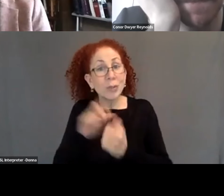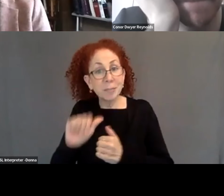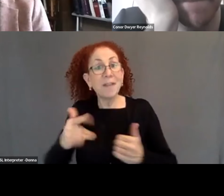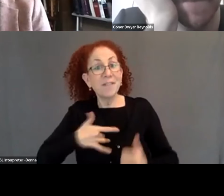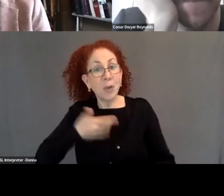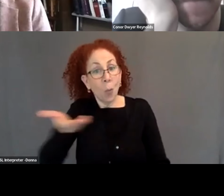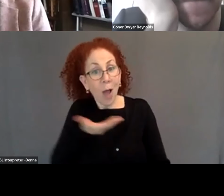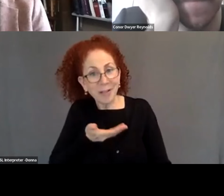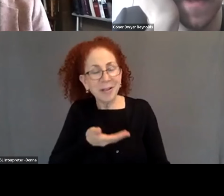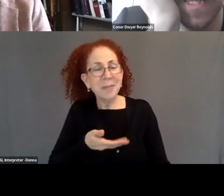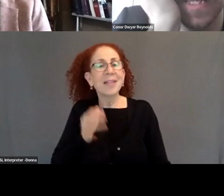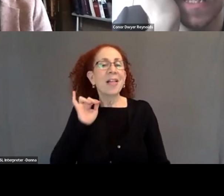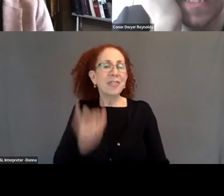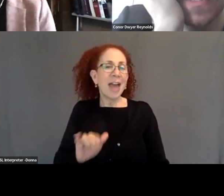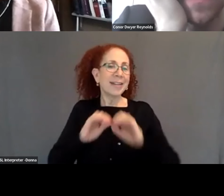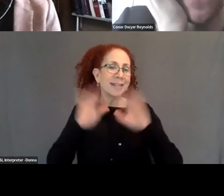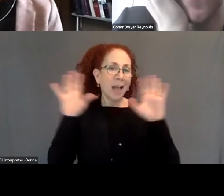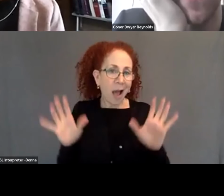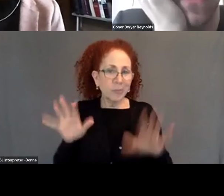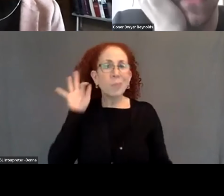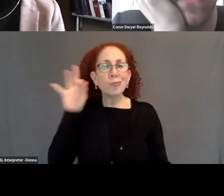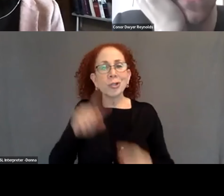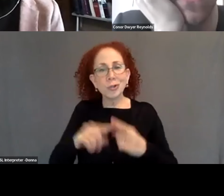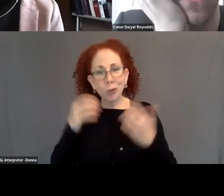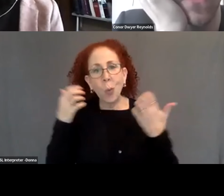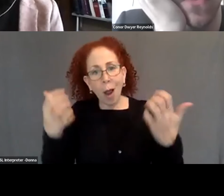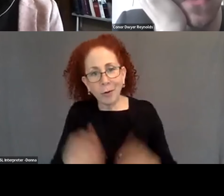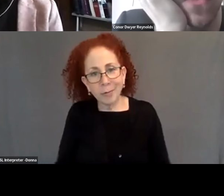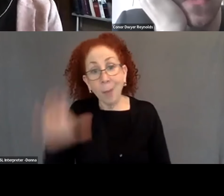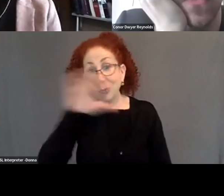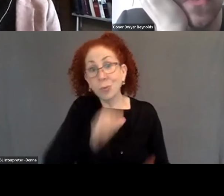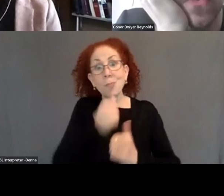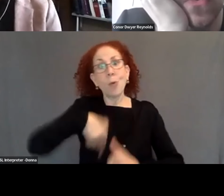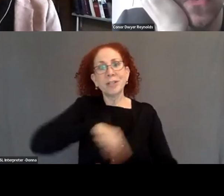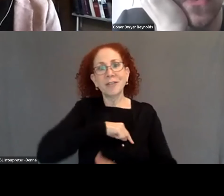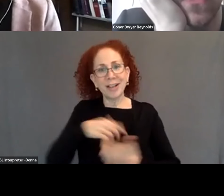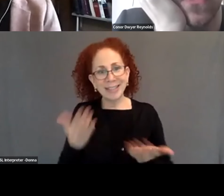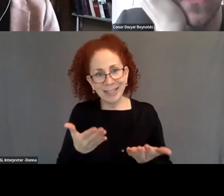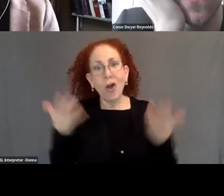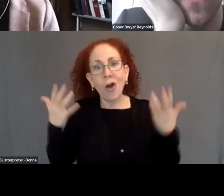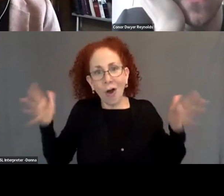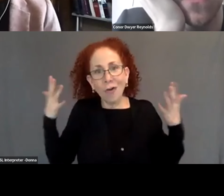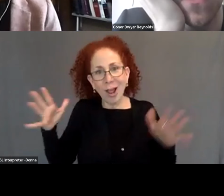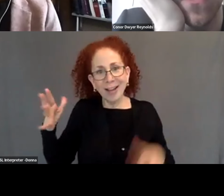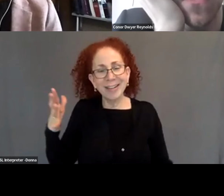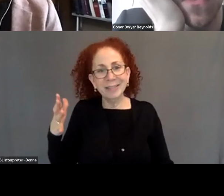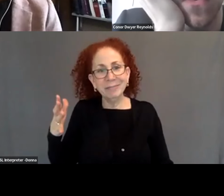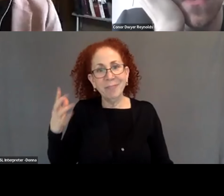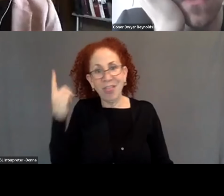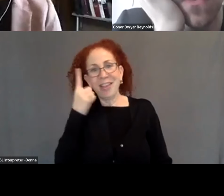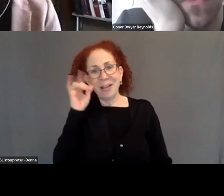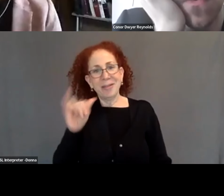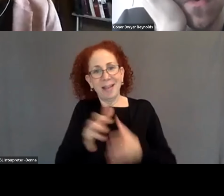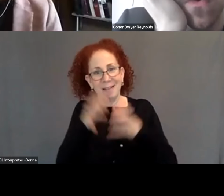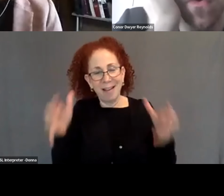This obviously is to some extent preaching to the choir. I'm guessing most of us on this call already think quite a lot about